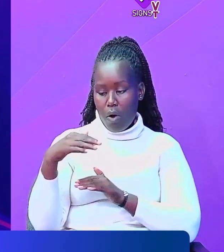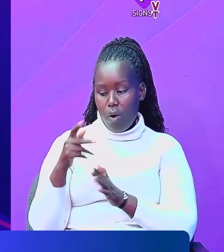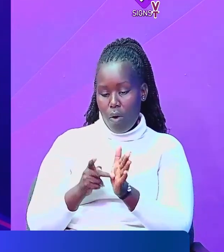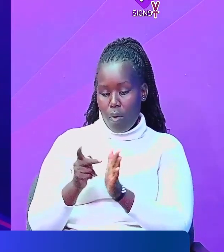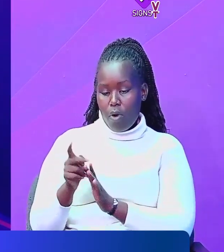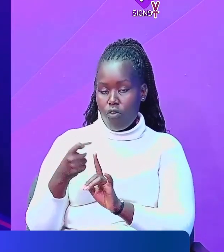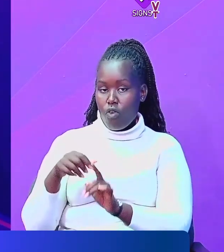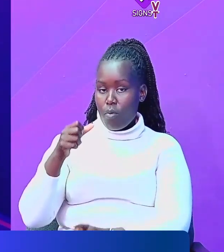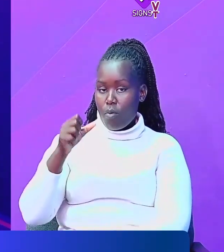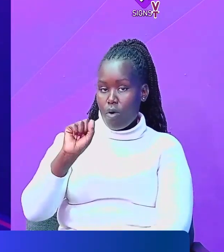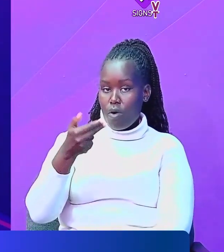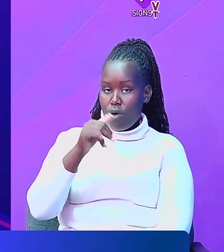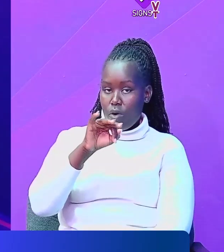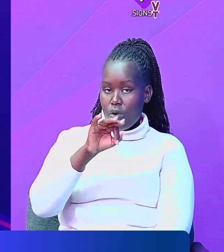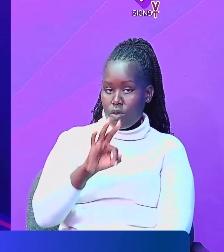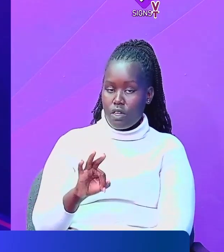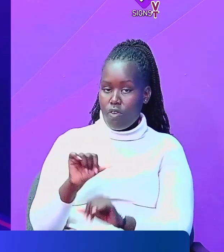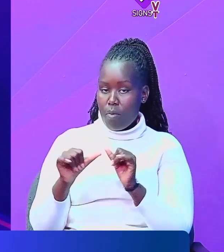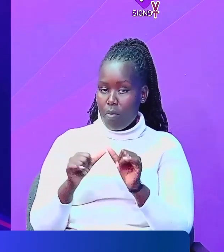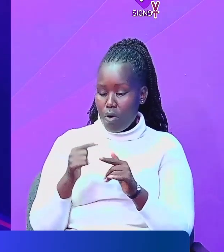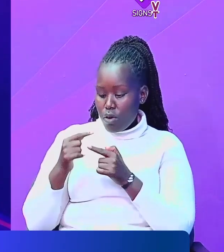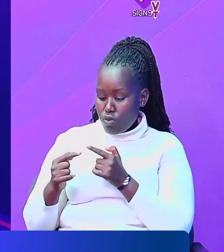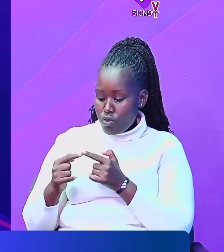SHIF, totaling